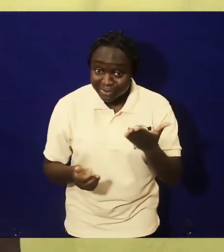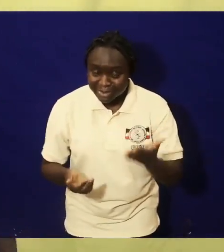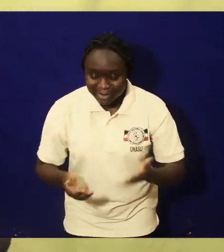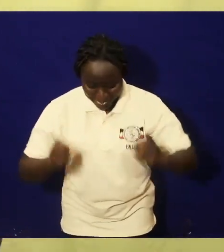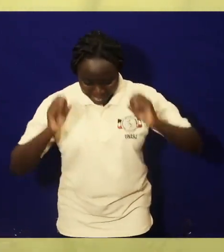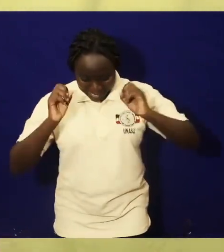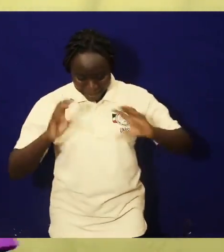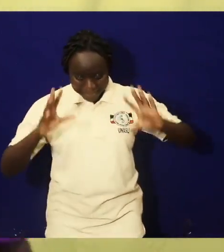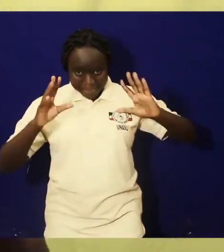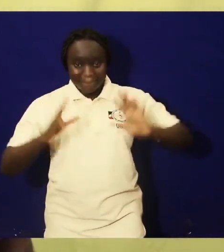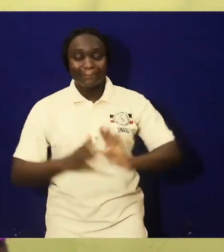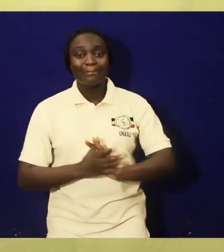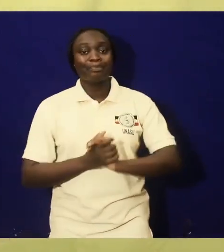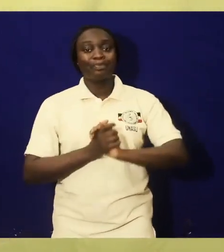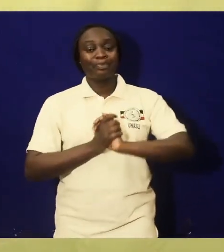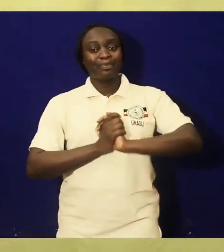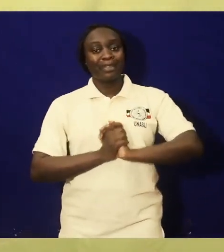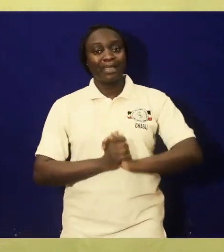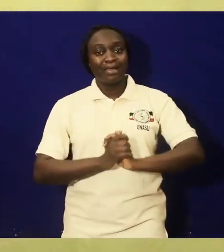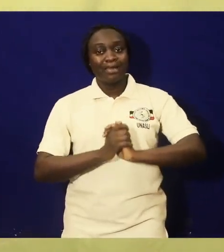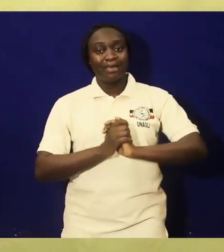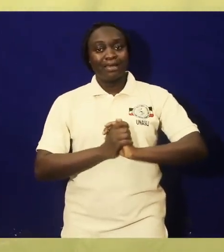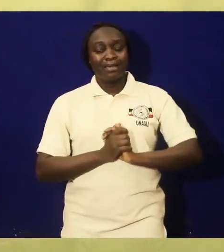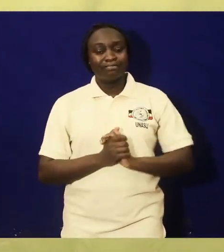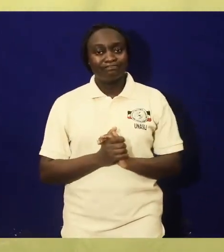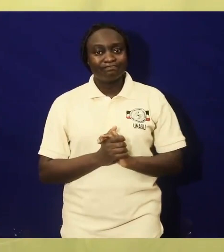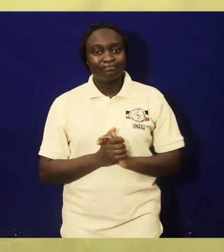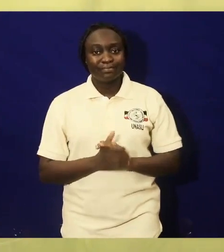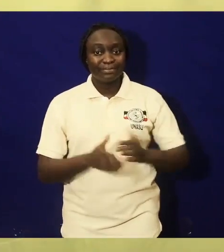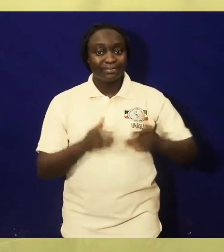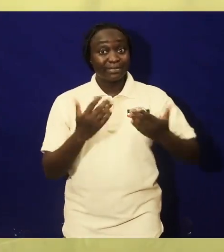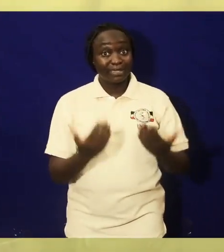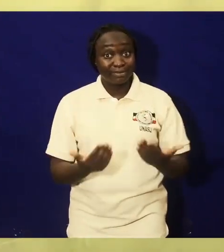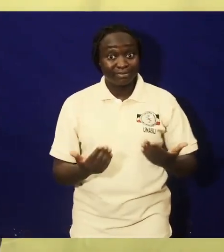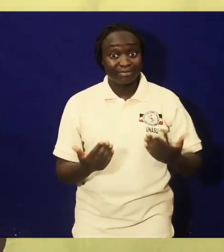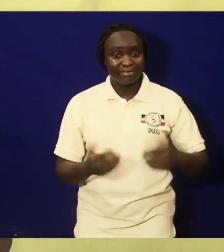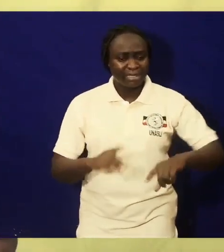sing together this song. It goes.